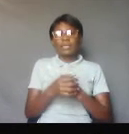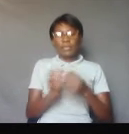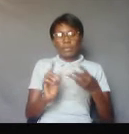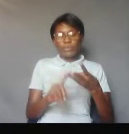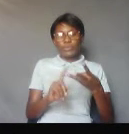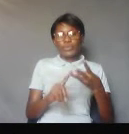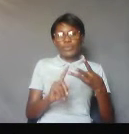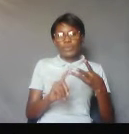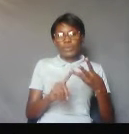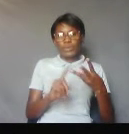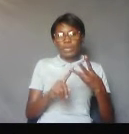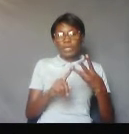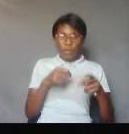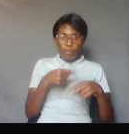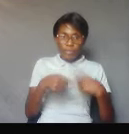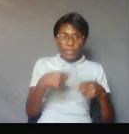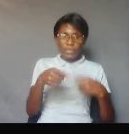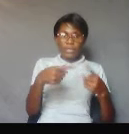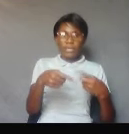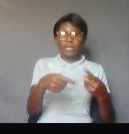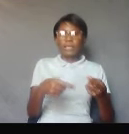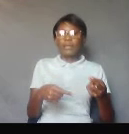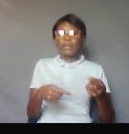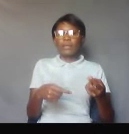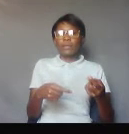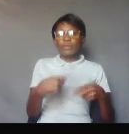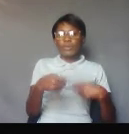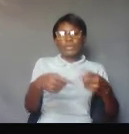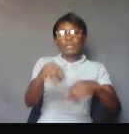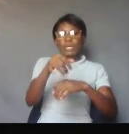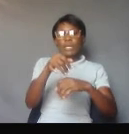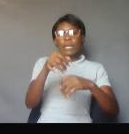Bible by using critical tools. So thirdly, it is critical.